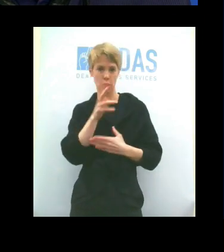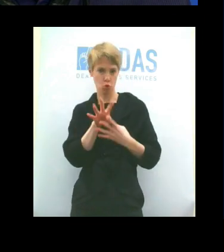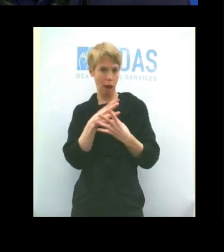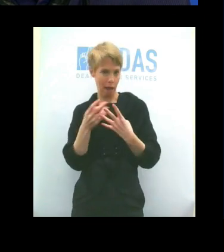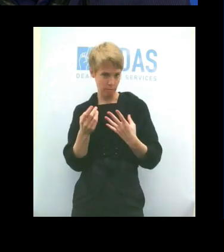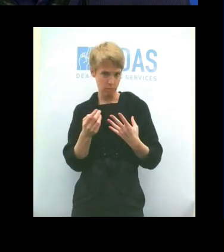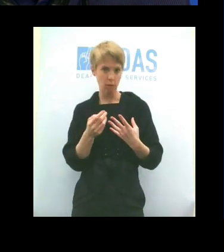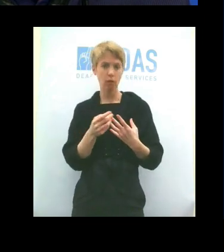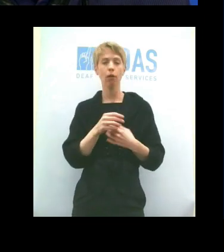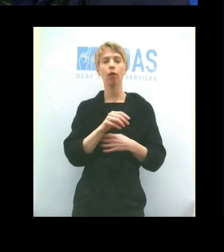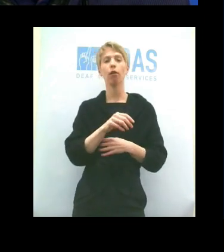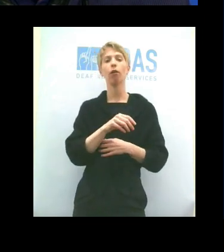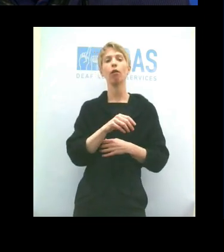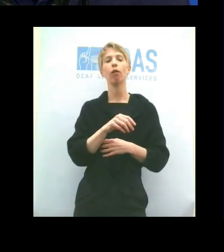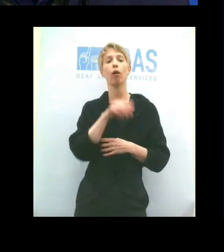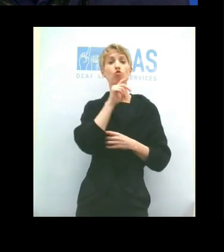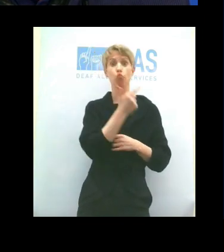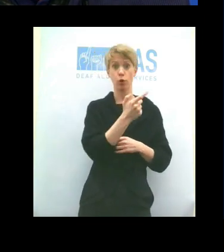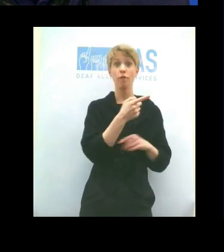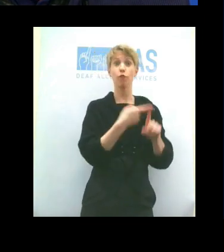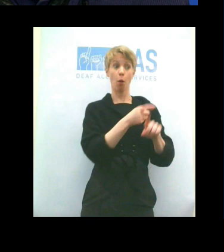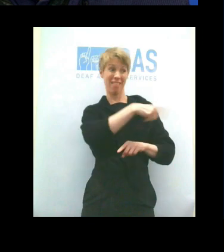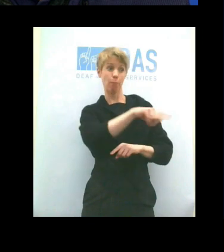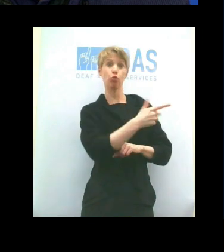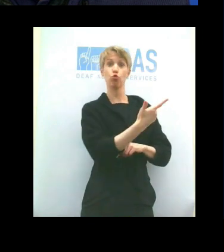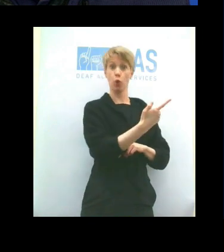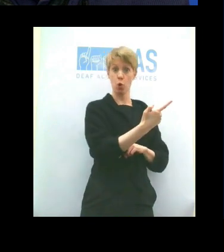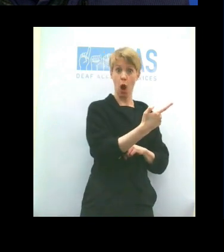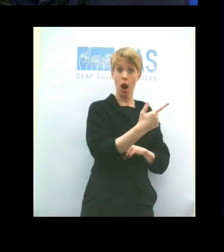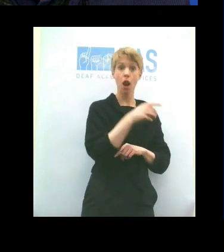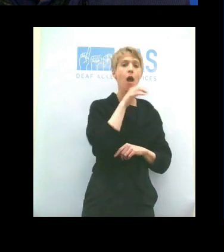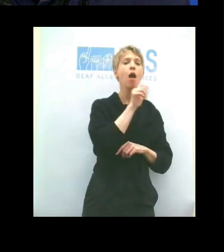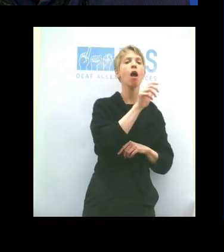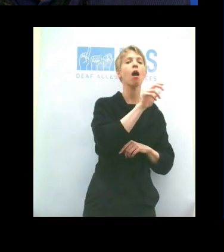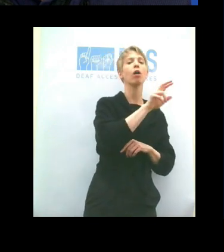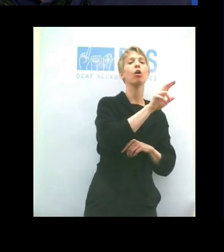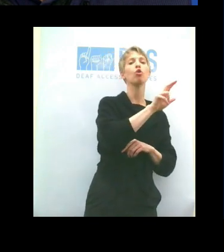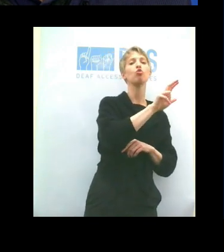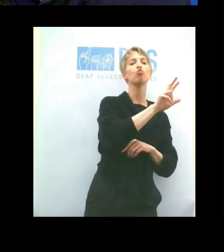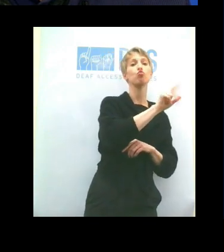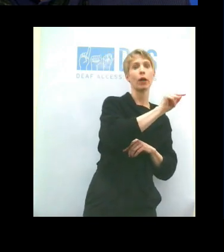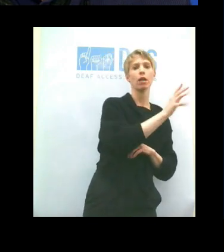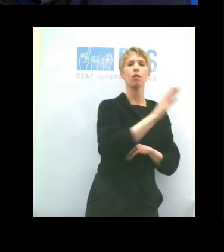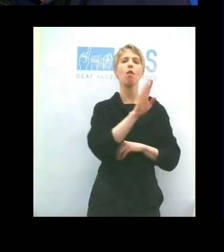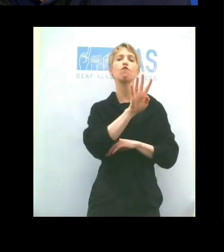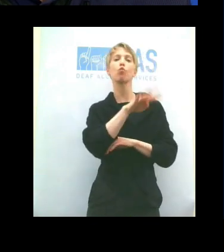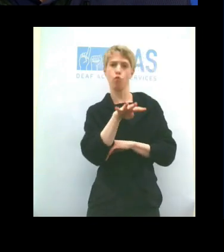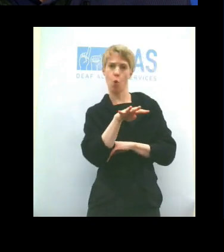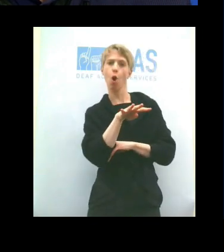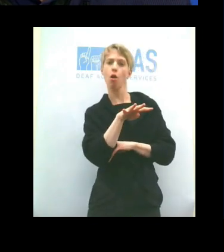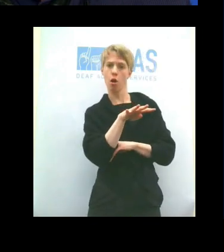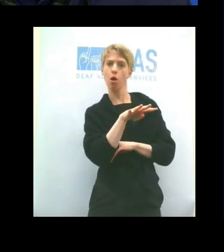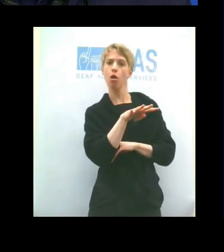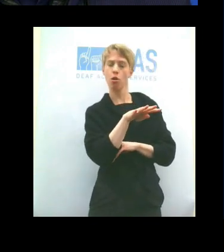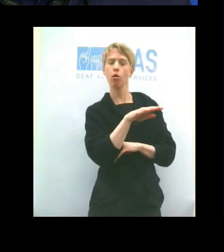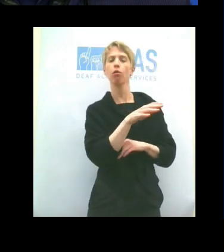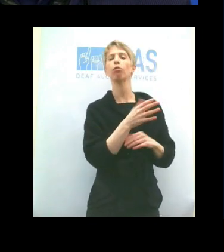which 21 were between the ages of 20 and 44. So there are younger individuals who are in Erie County